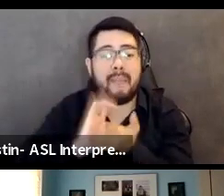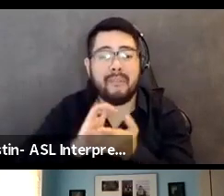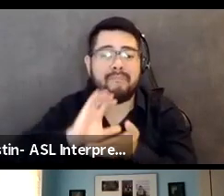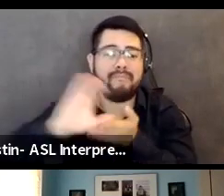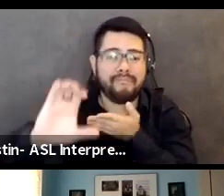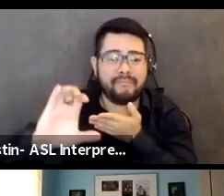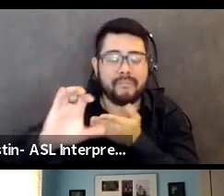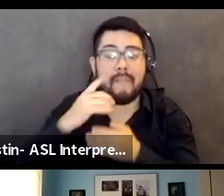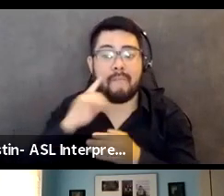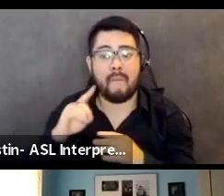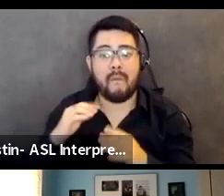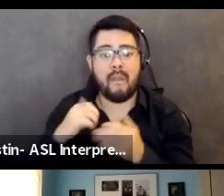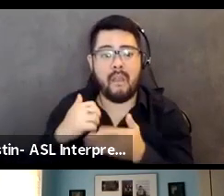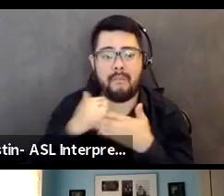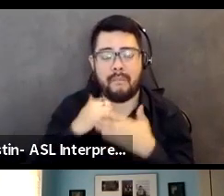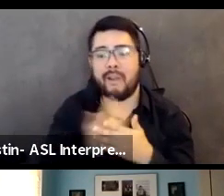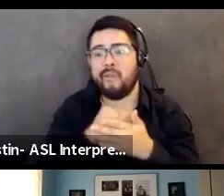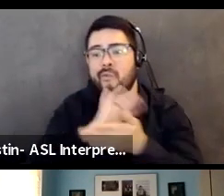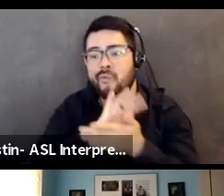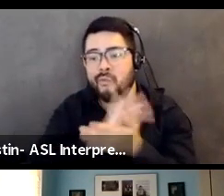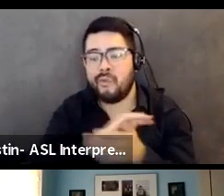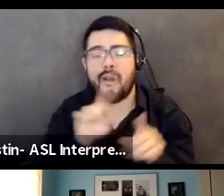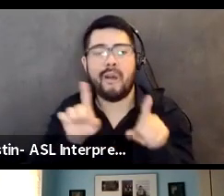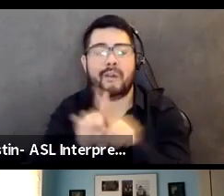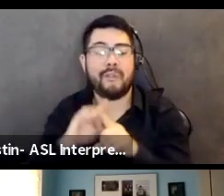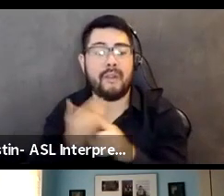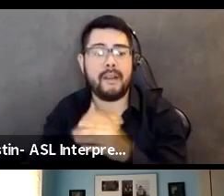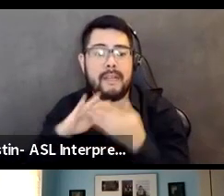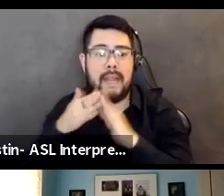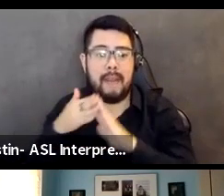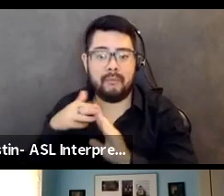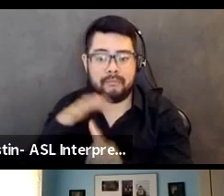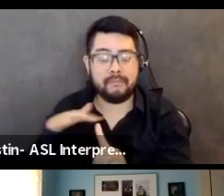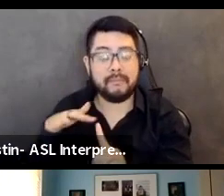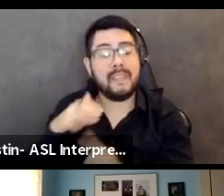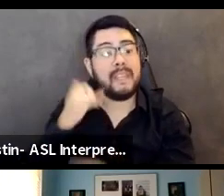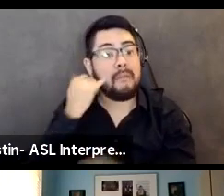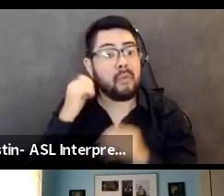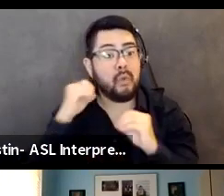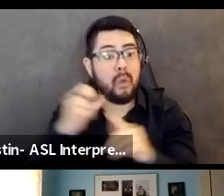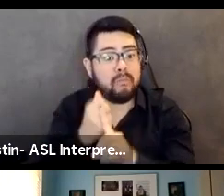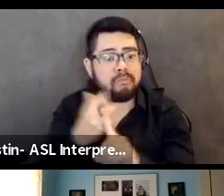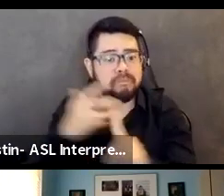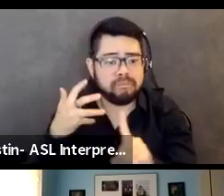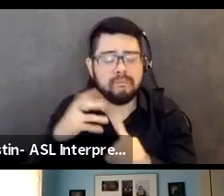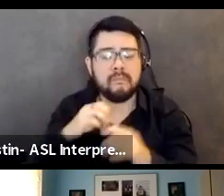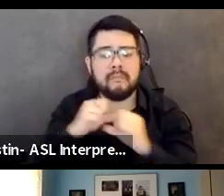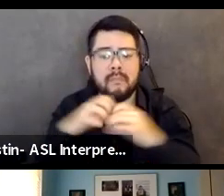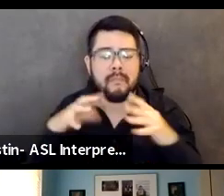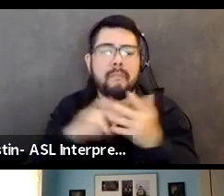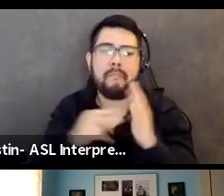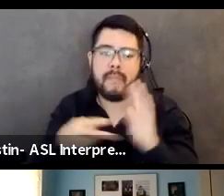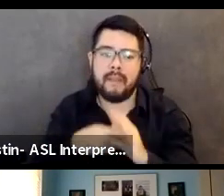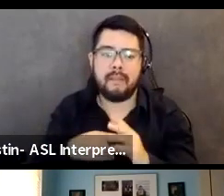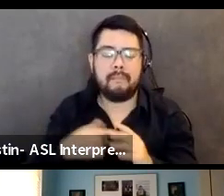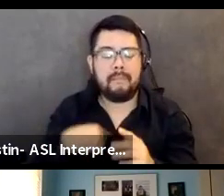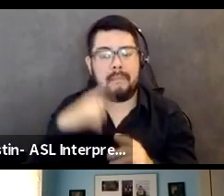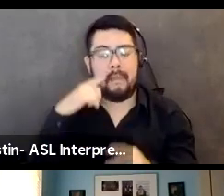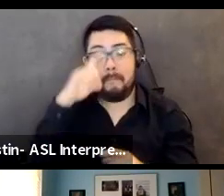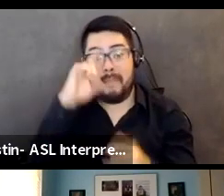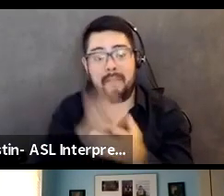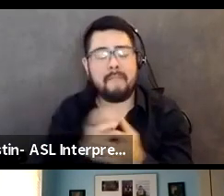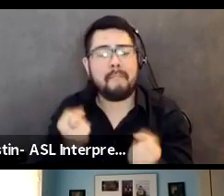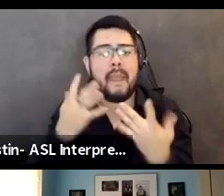school as we've invested in our neighborhood without this expansion we could very well see an exodus from the city and from the neighborhoods we